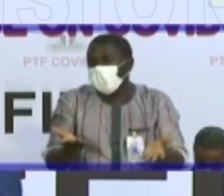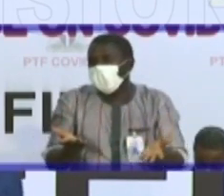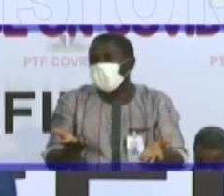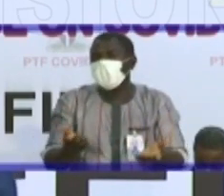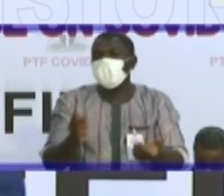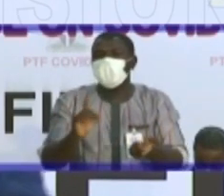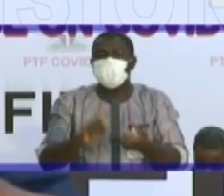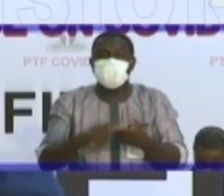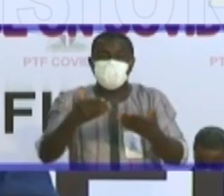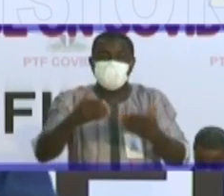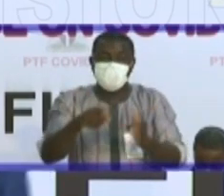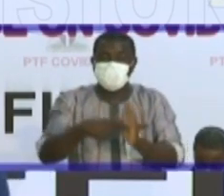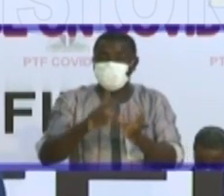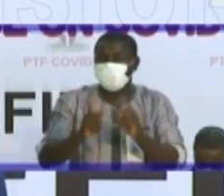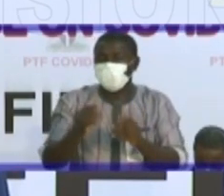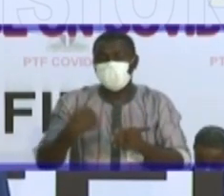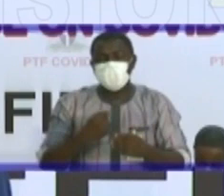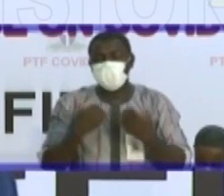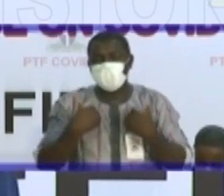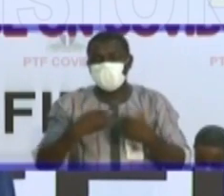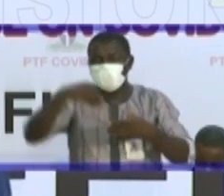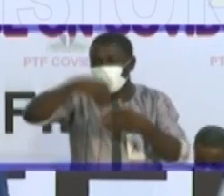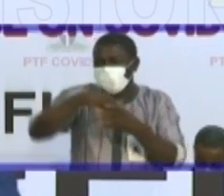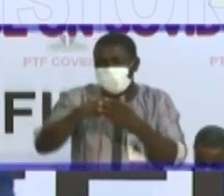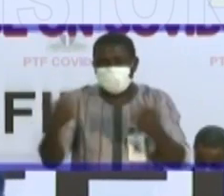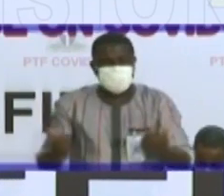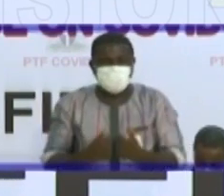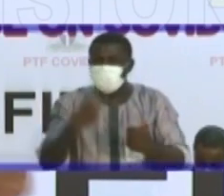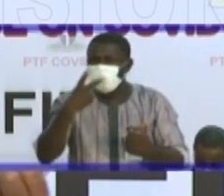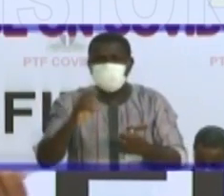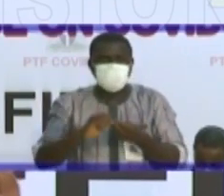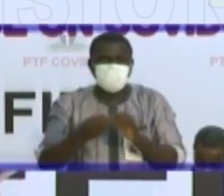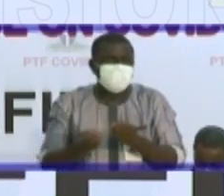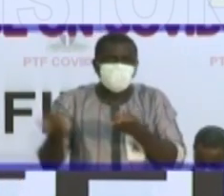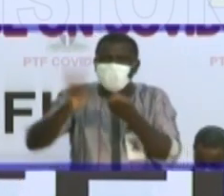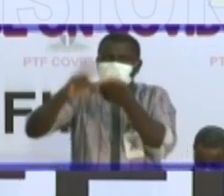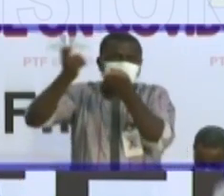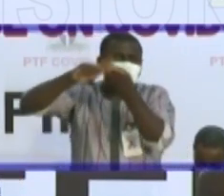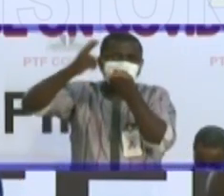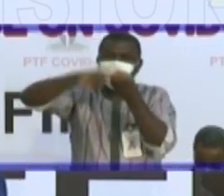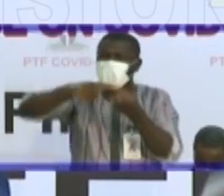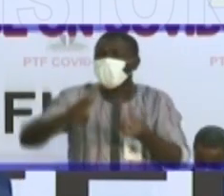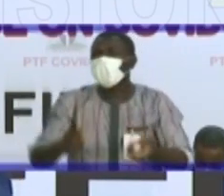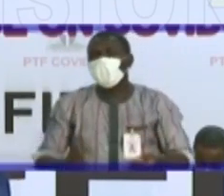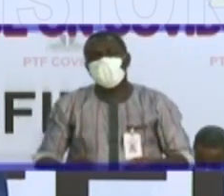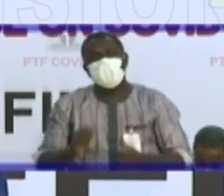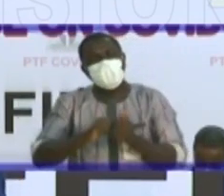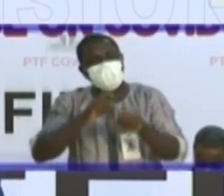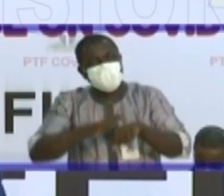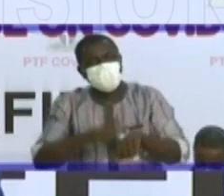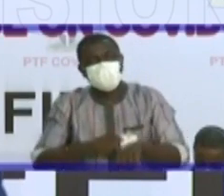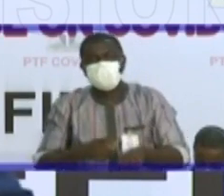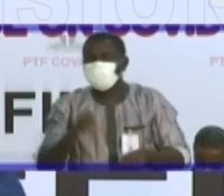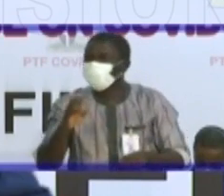because we have the challenges, internal challenges, as you can see, the figures are going up, all the time. And